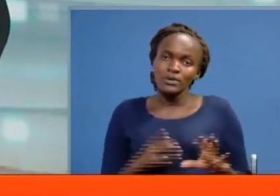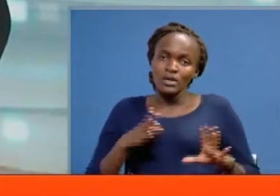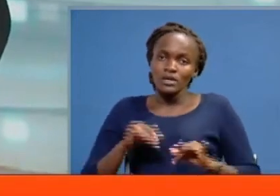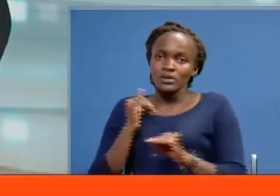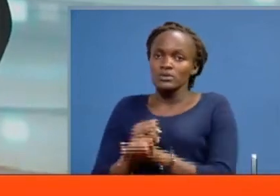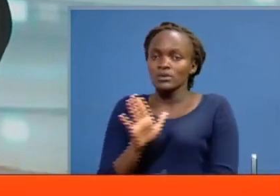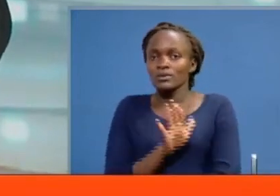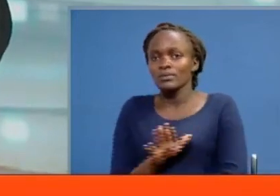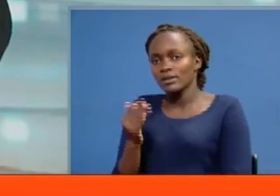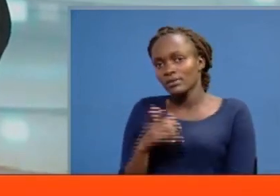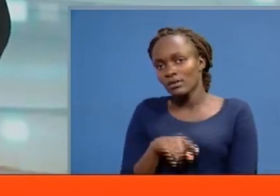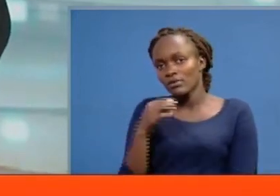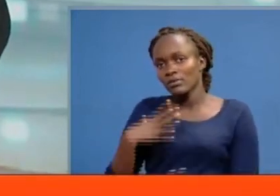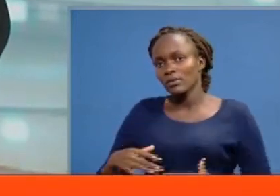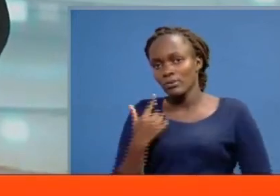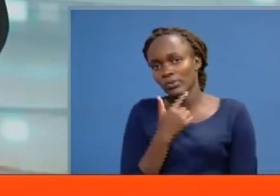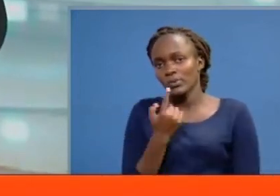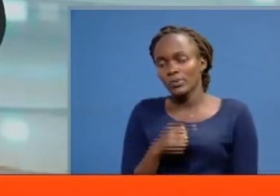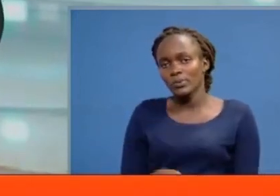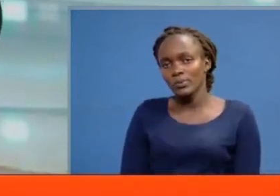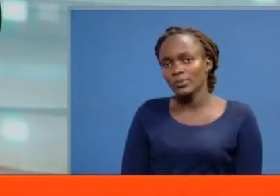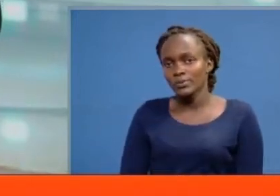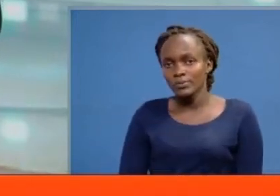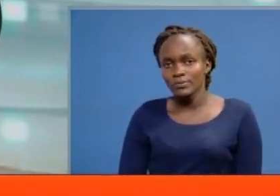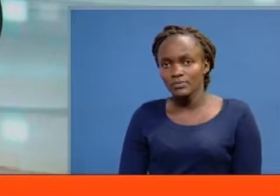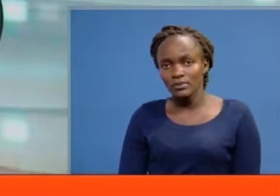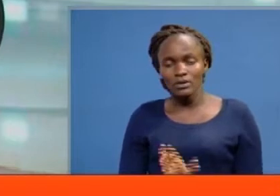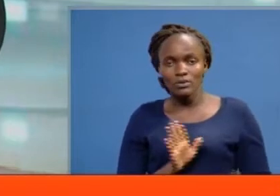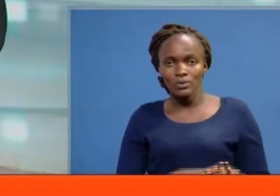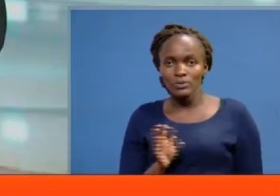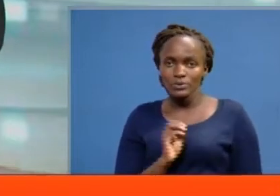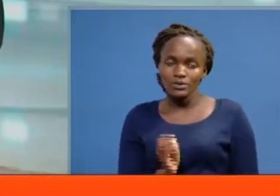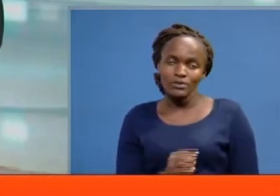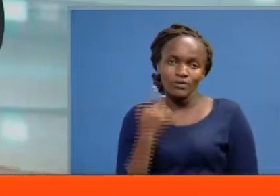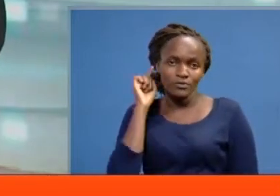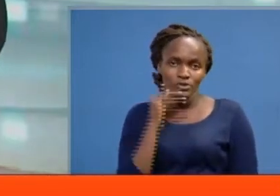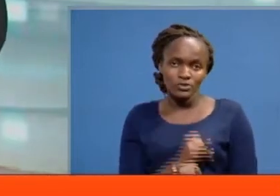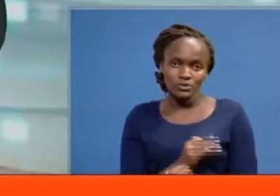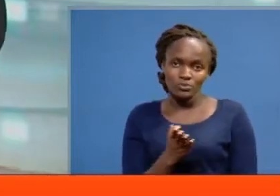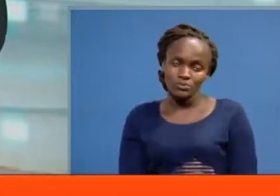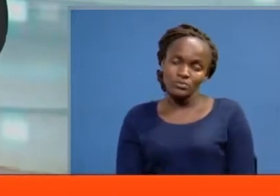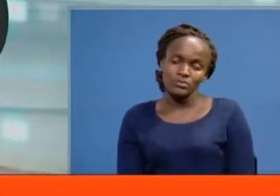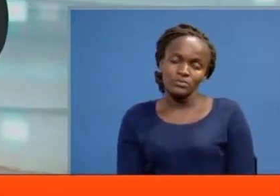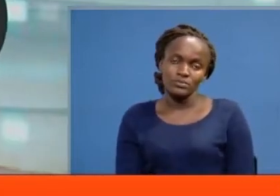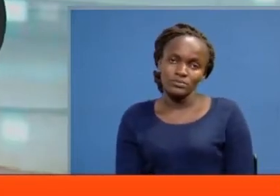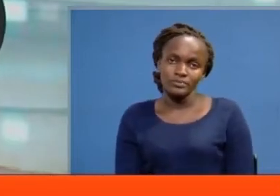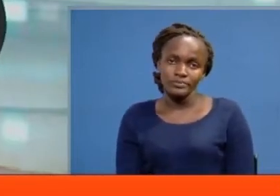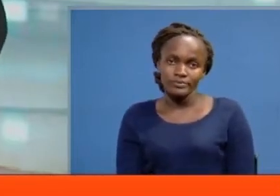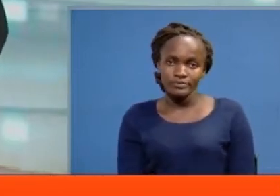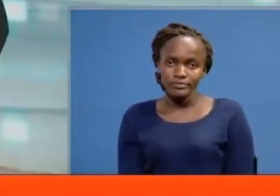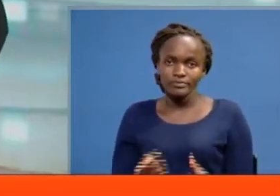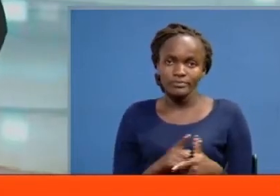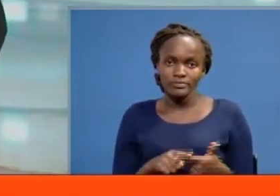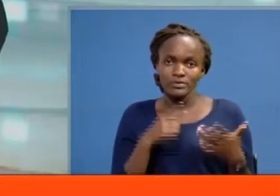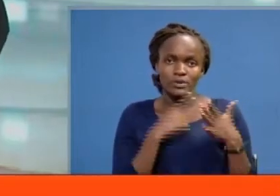workplace, you find people who are not actually fit for that particular job, and they end up